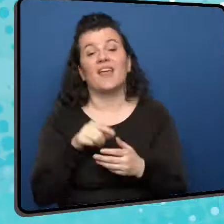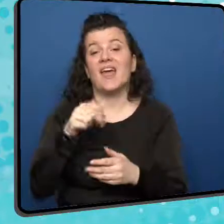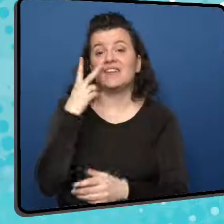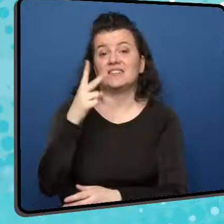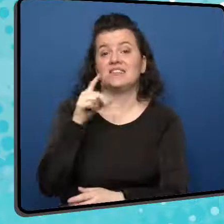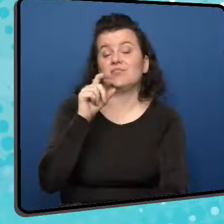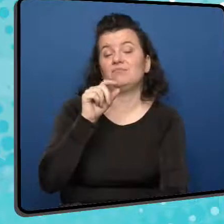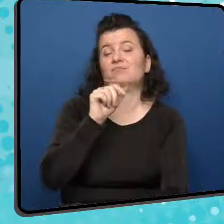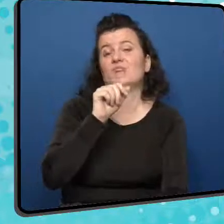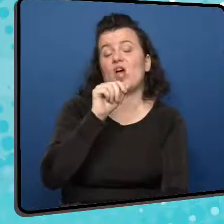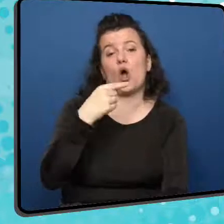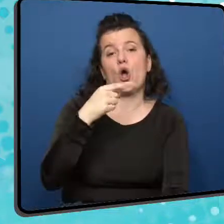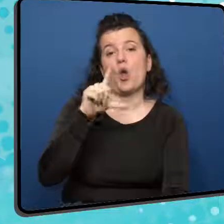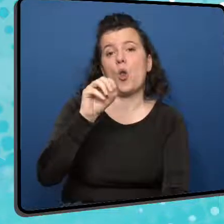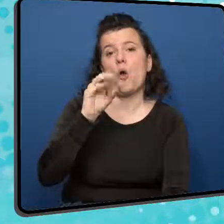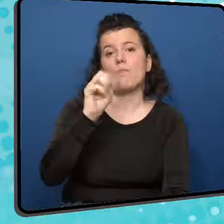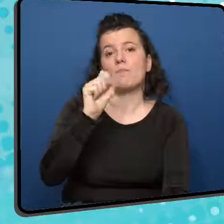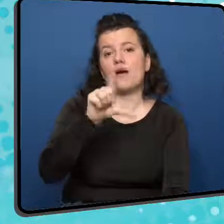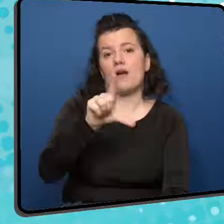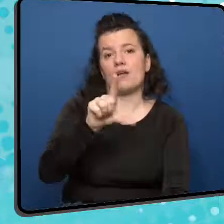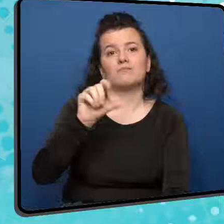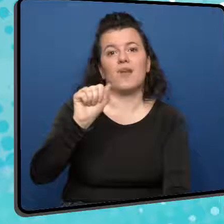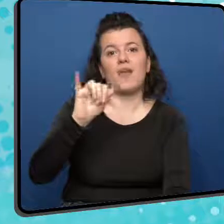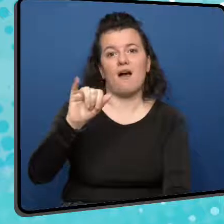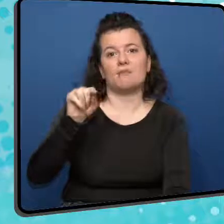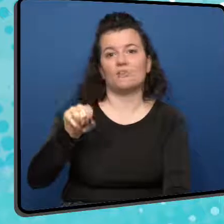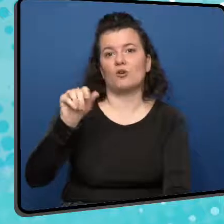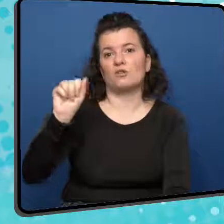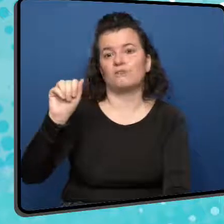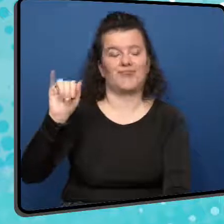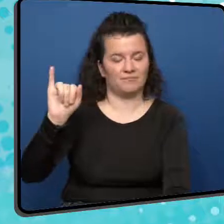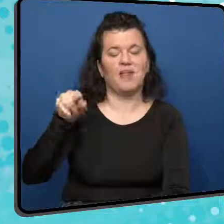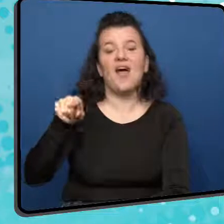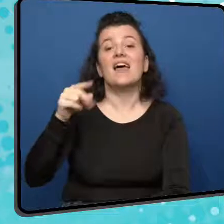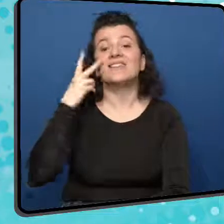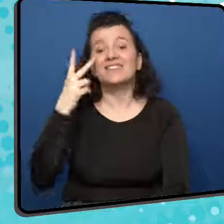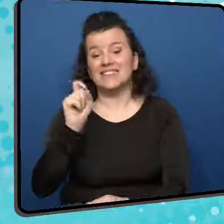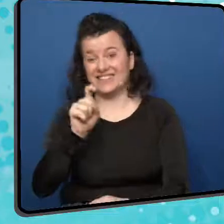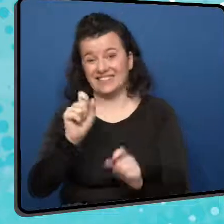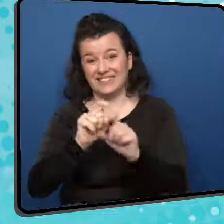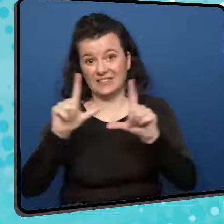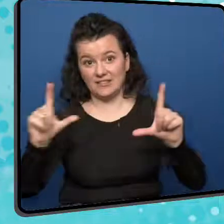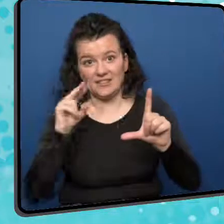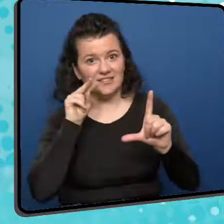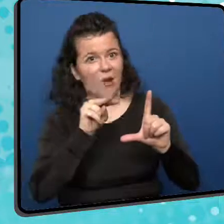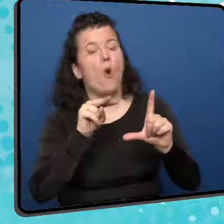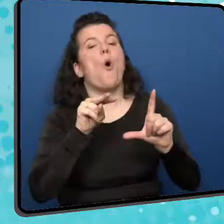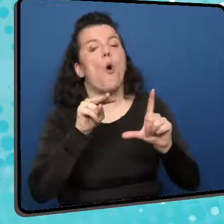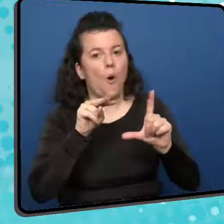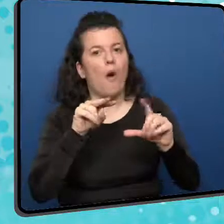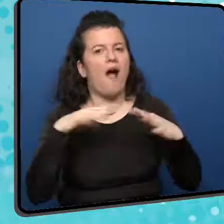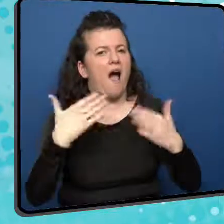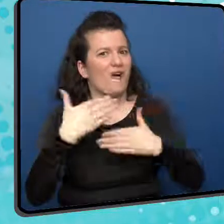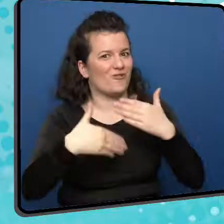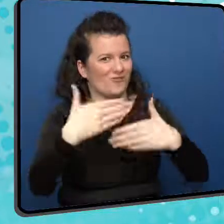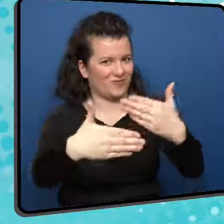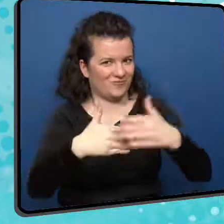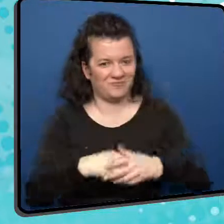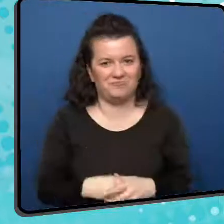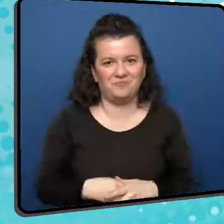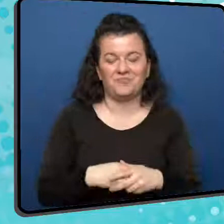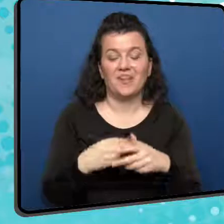So I think it is time to welcome our first guest. So let's get